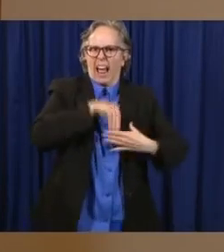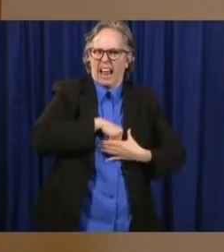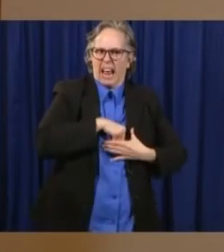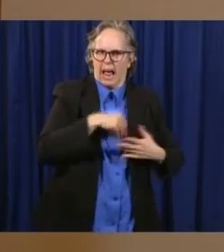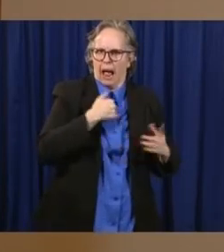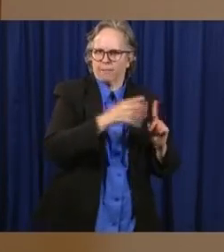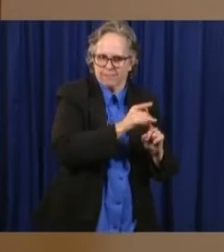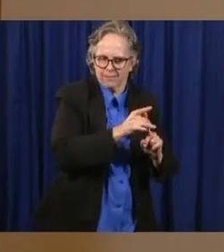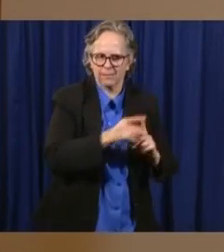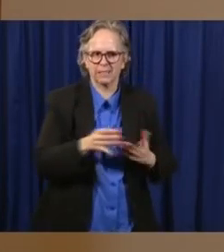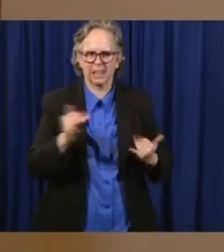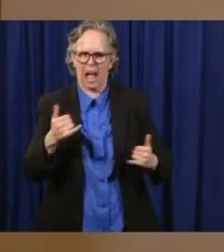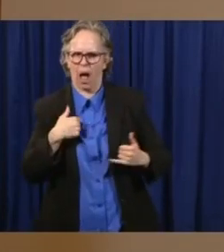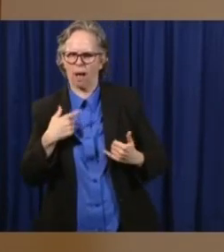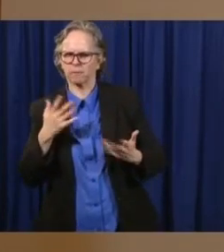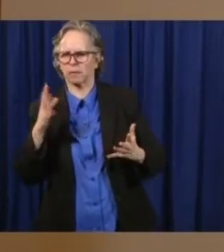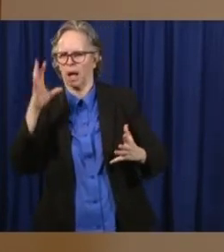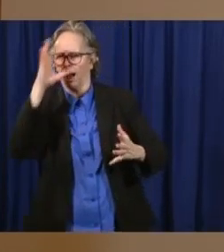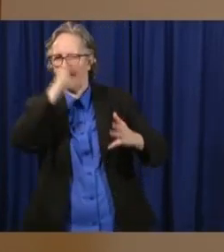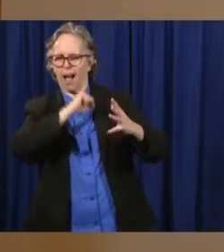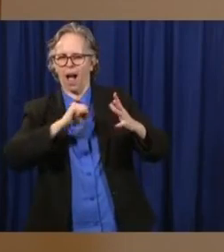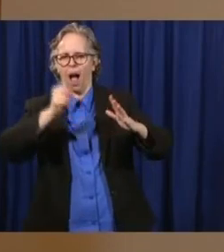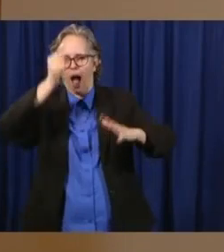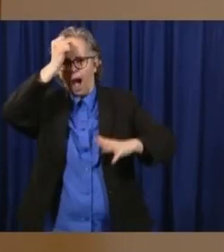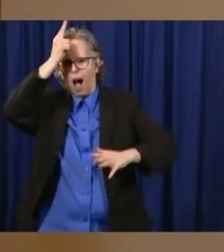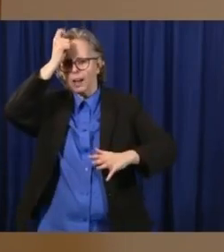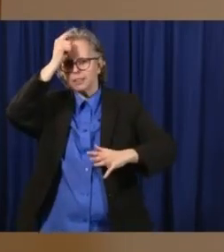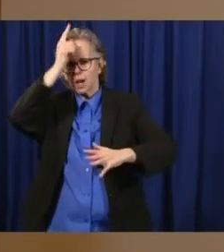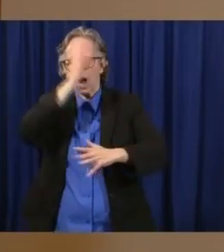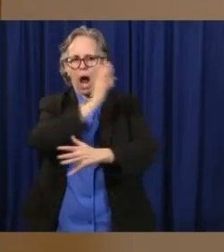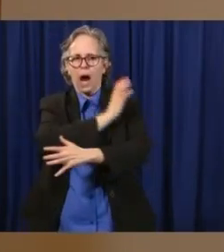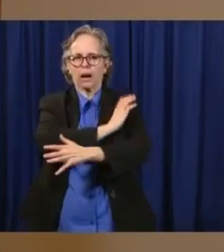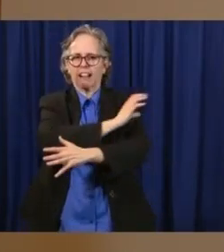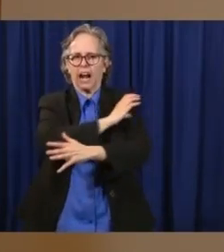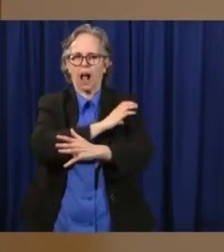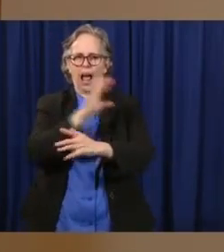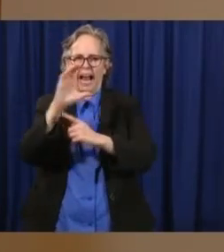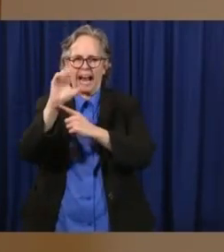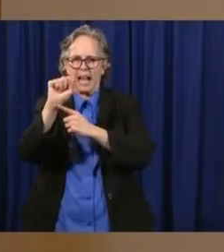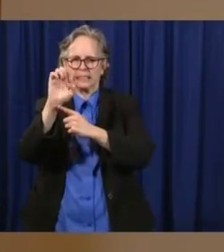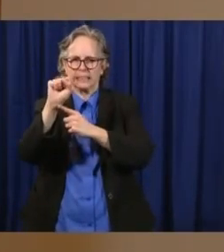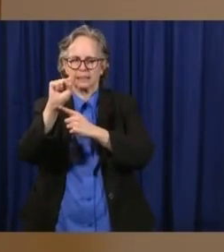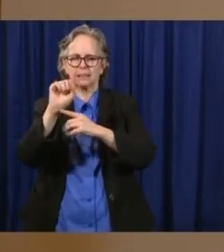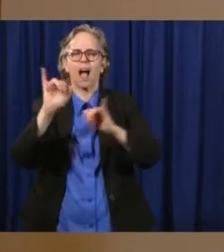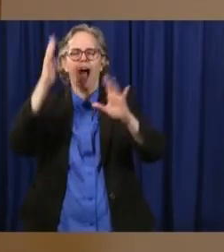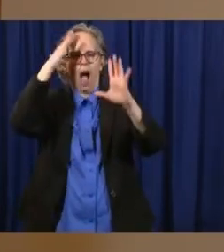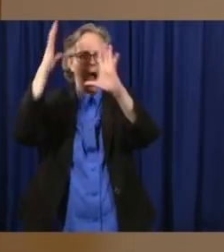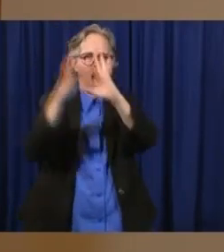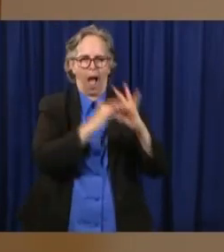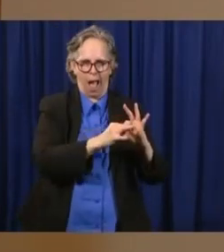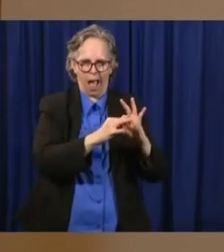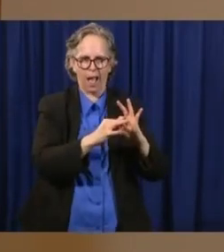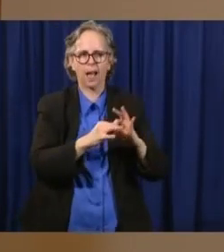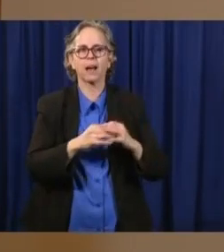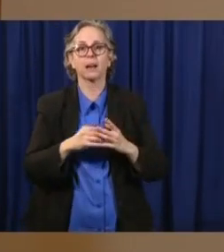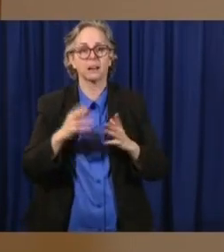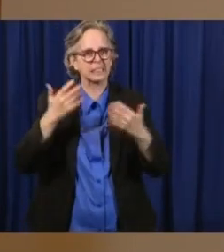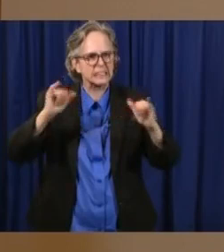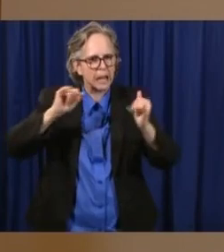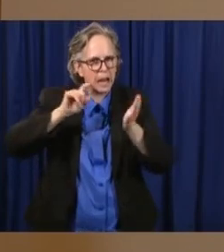like. So that understanding of all the rest who have not been tested is going to grow each and every day. But every